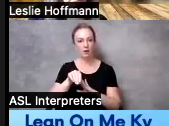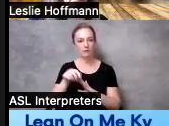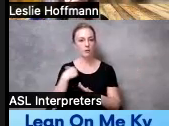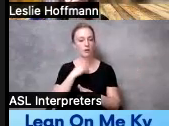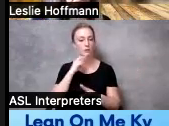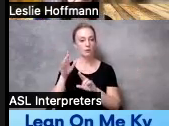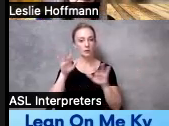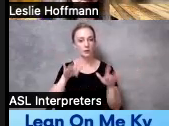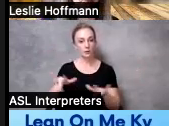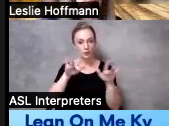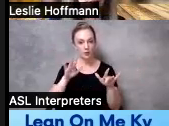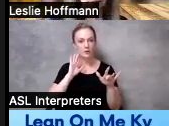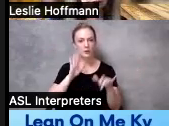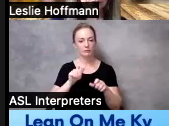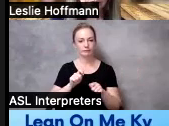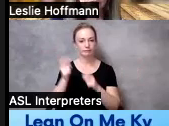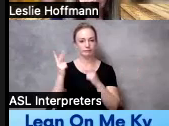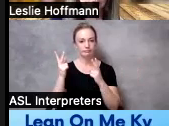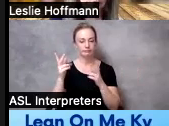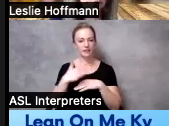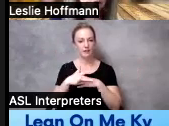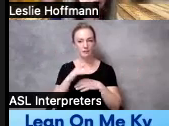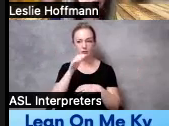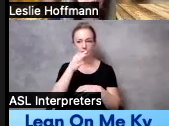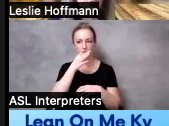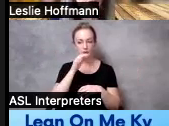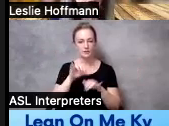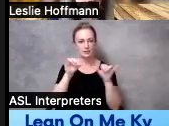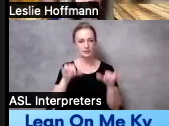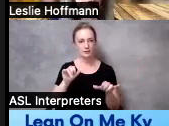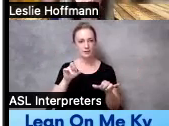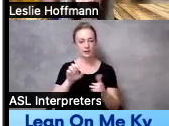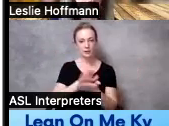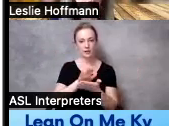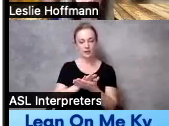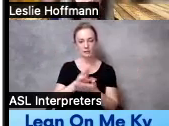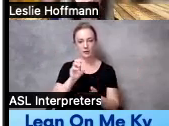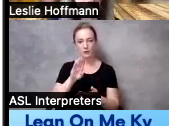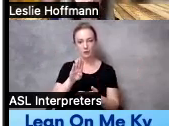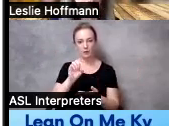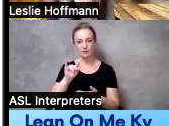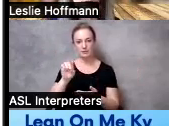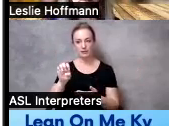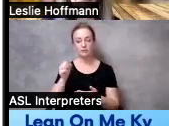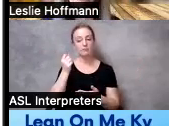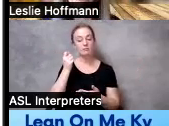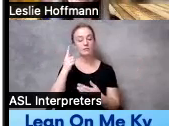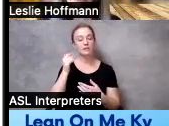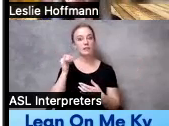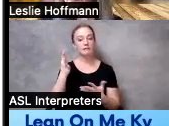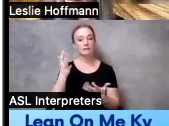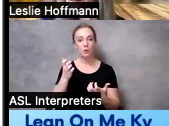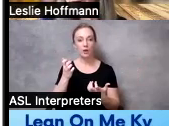have it available soon on the System of Care Academy website. Please use the Q&A feature at the bottom of your screen